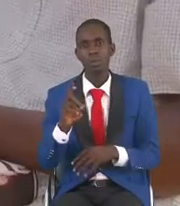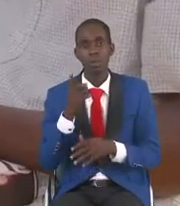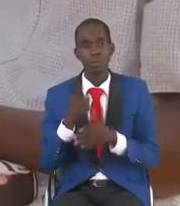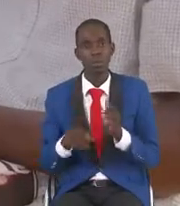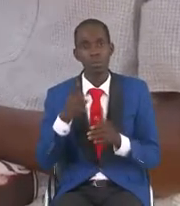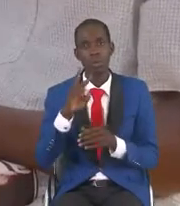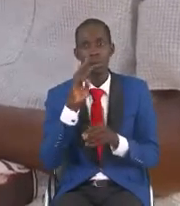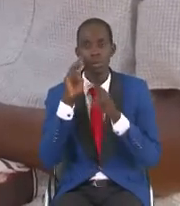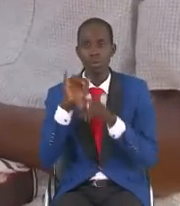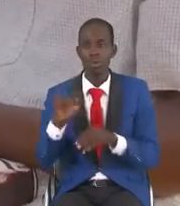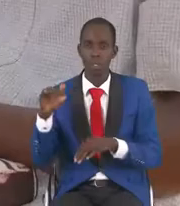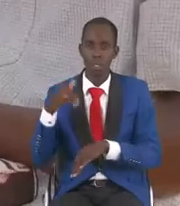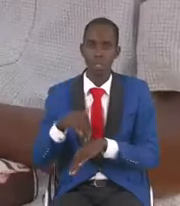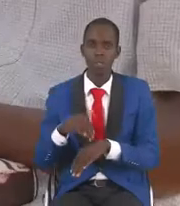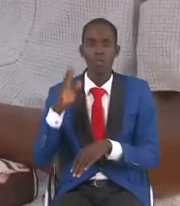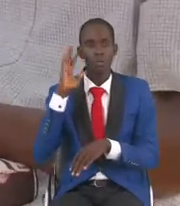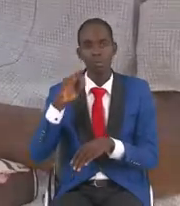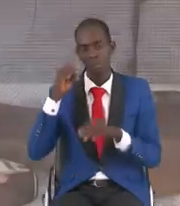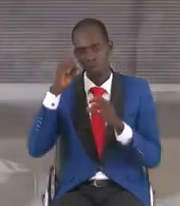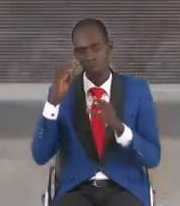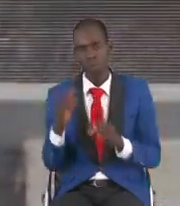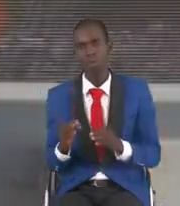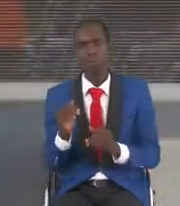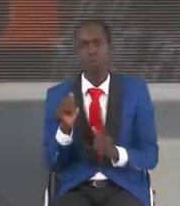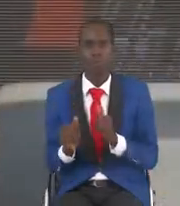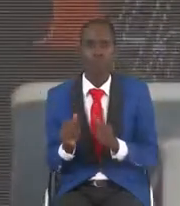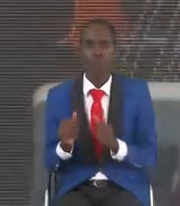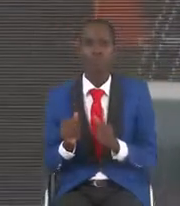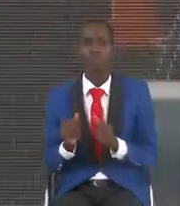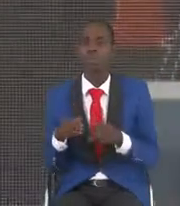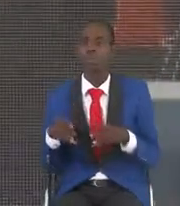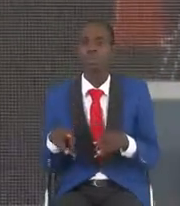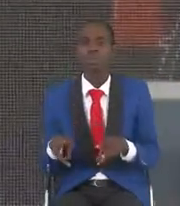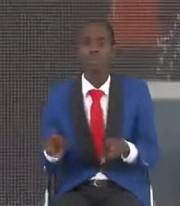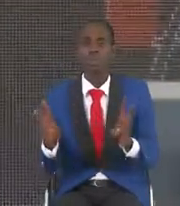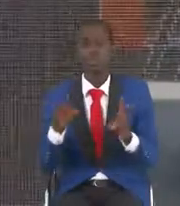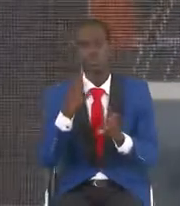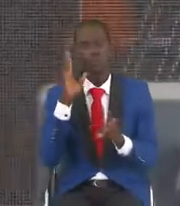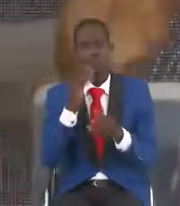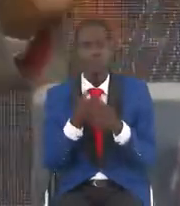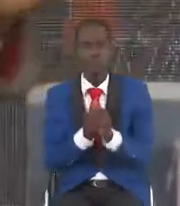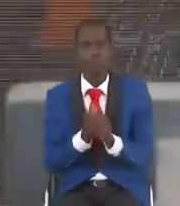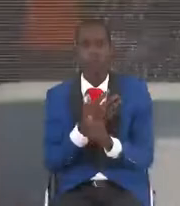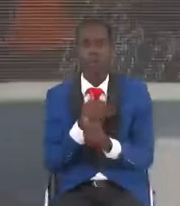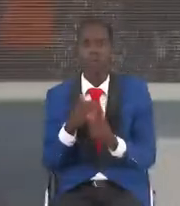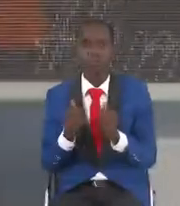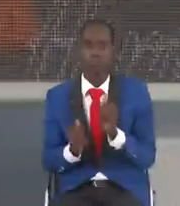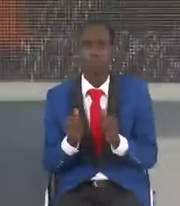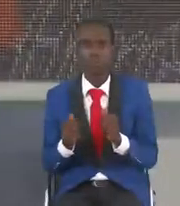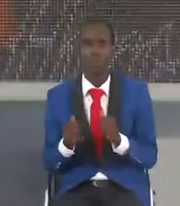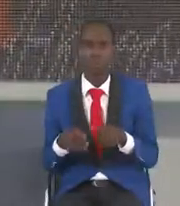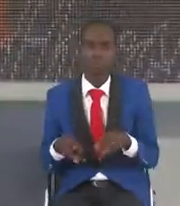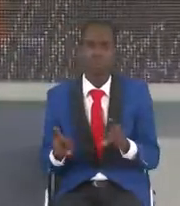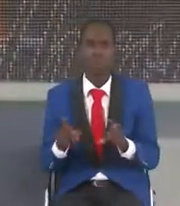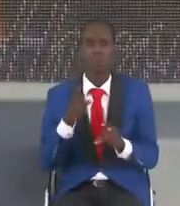at will determine which stream you follow and which company you